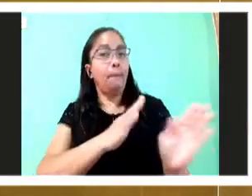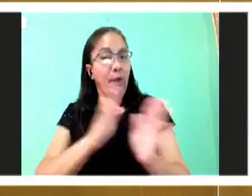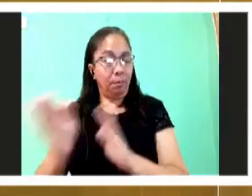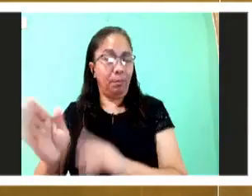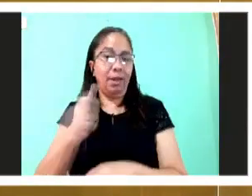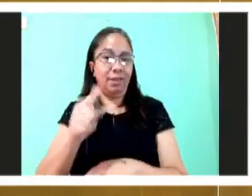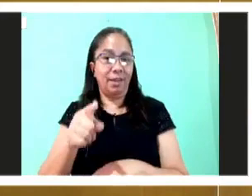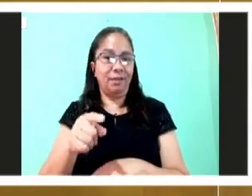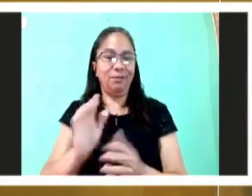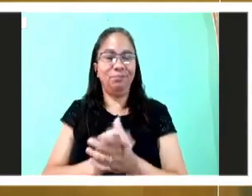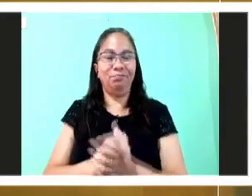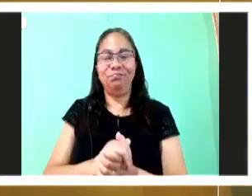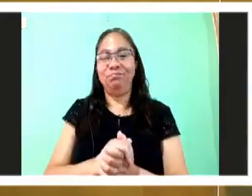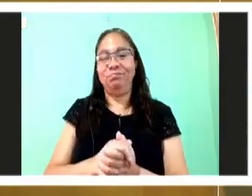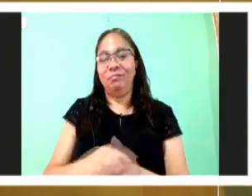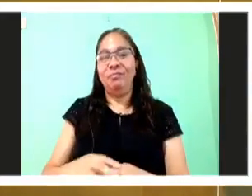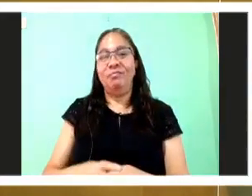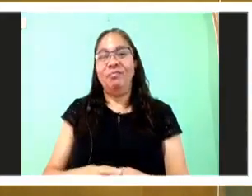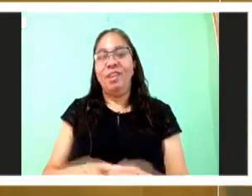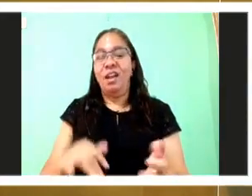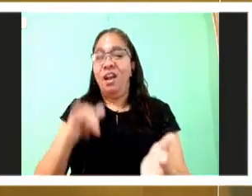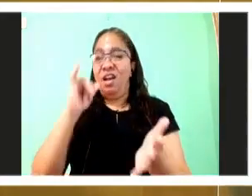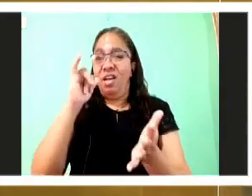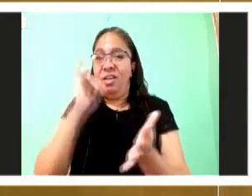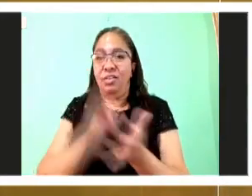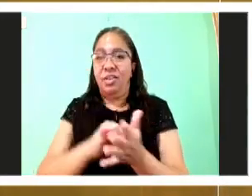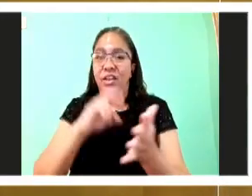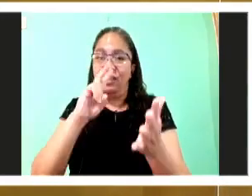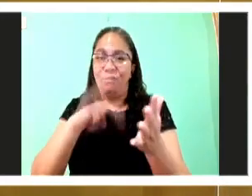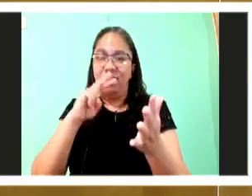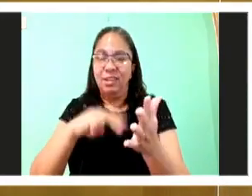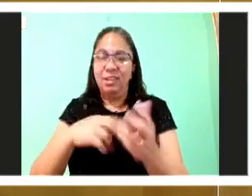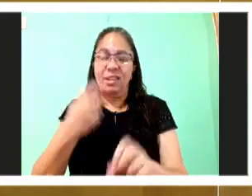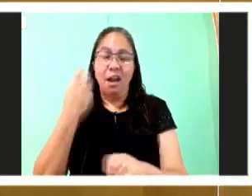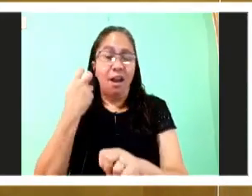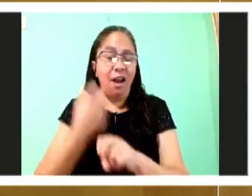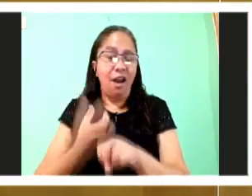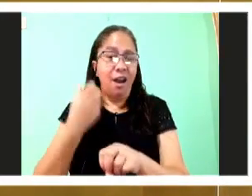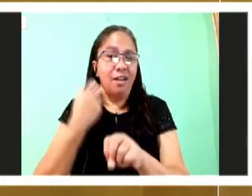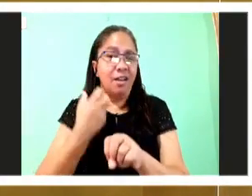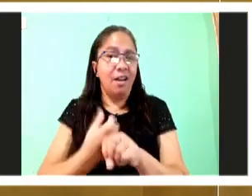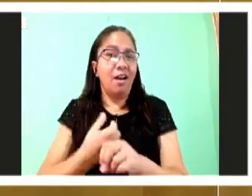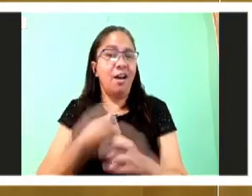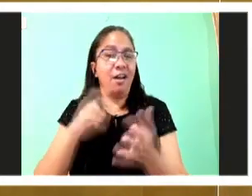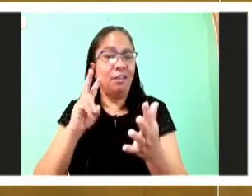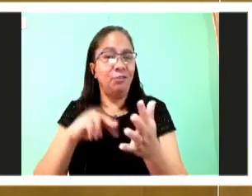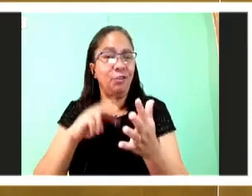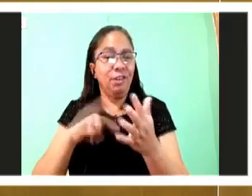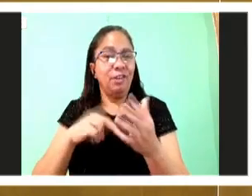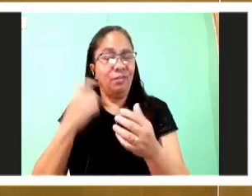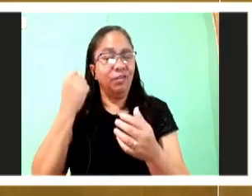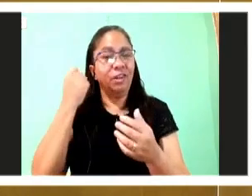This is one of the toughest texts in the whole of Christianity.